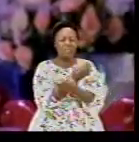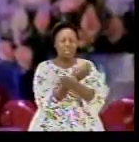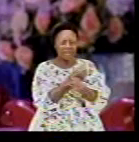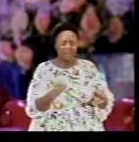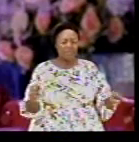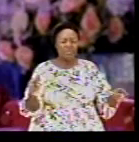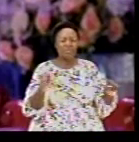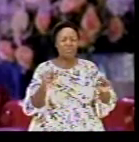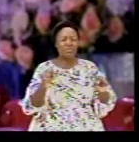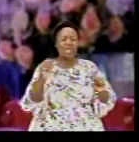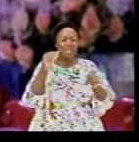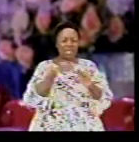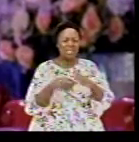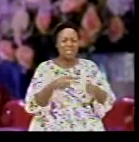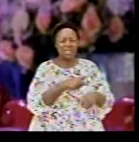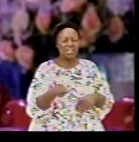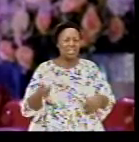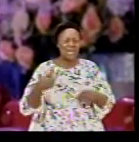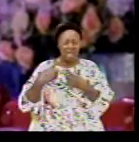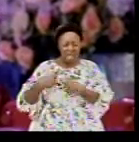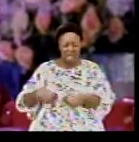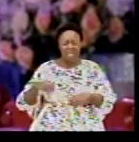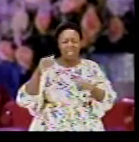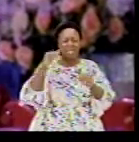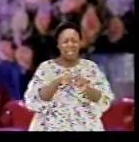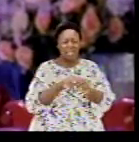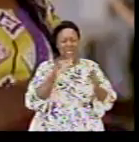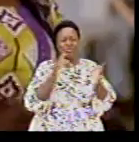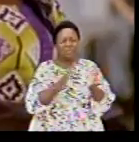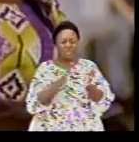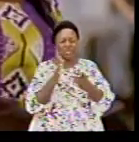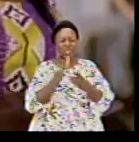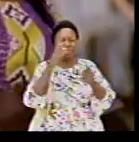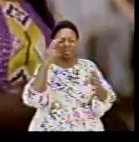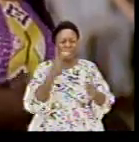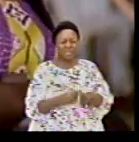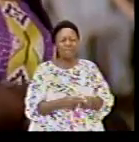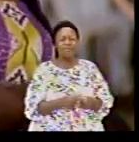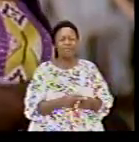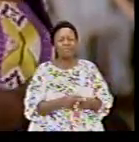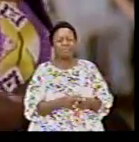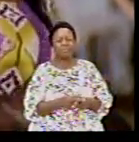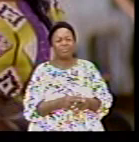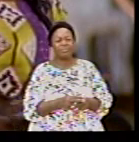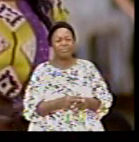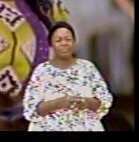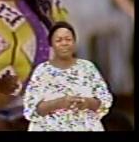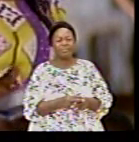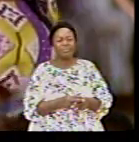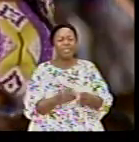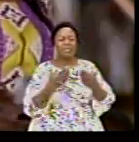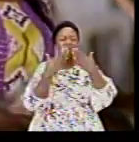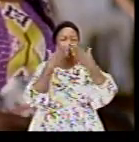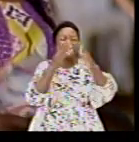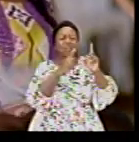salvation in their hearts in Jesus' name. Thank you,